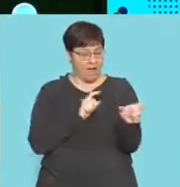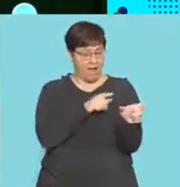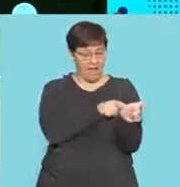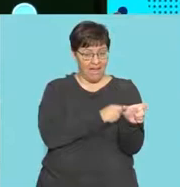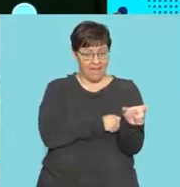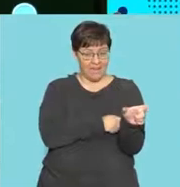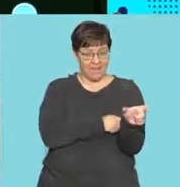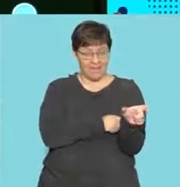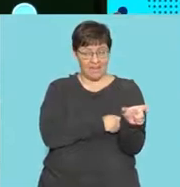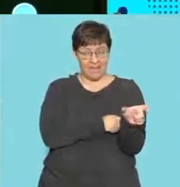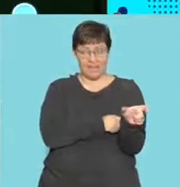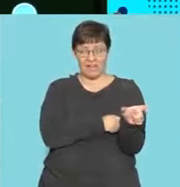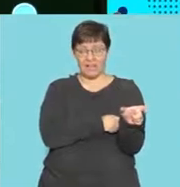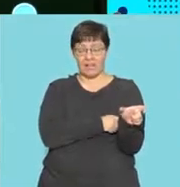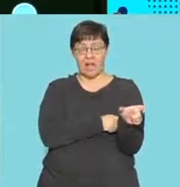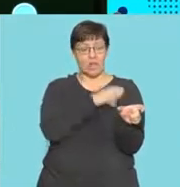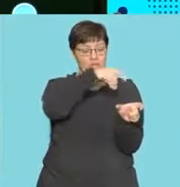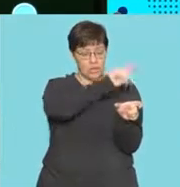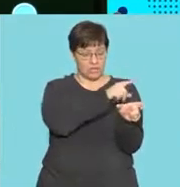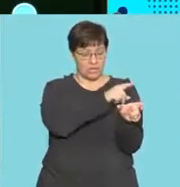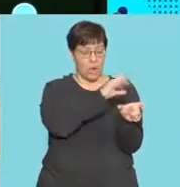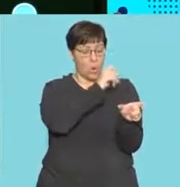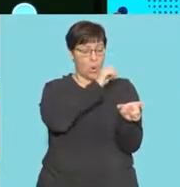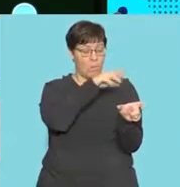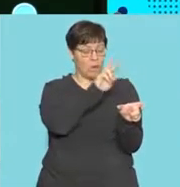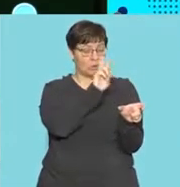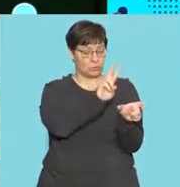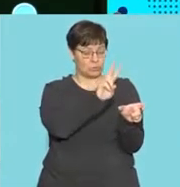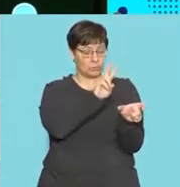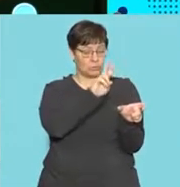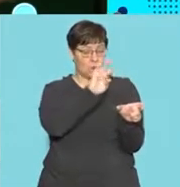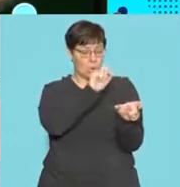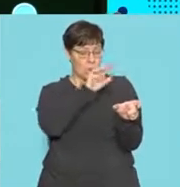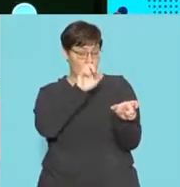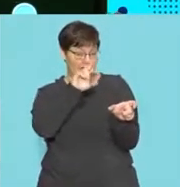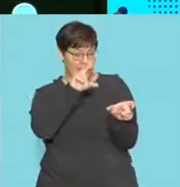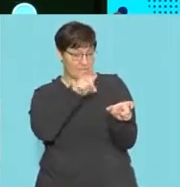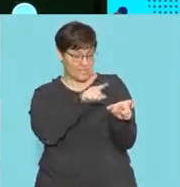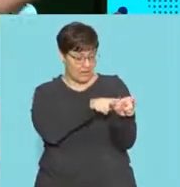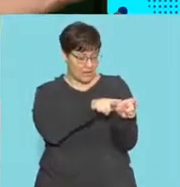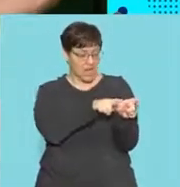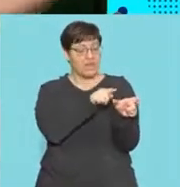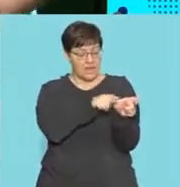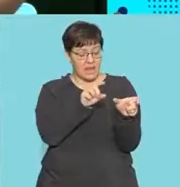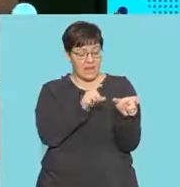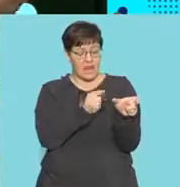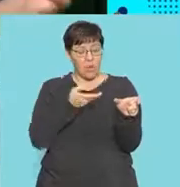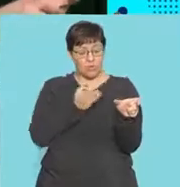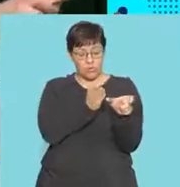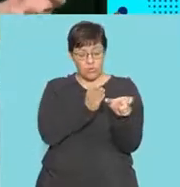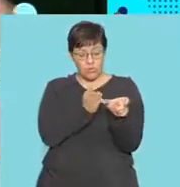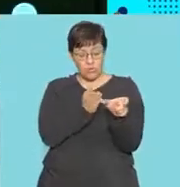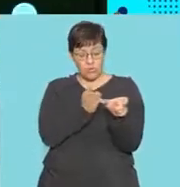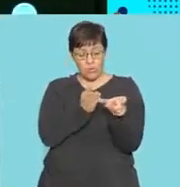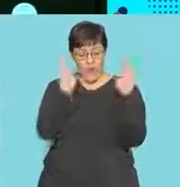apart the initial salt, copper 2 chloride, and produce the elements that make up that